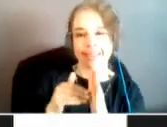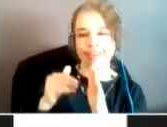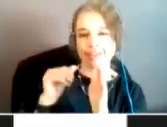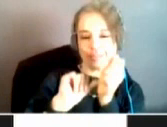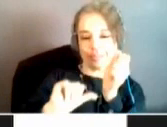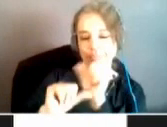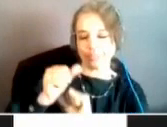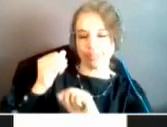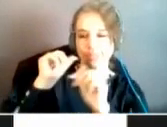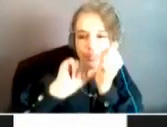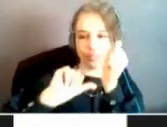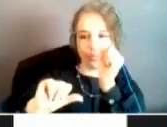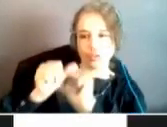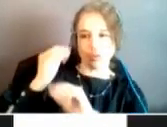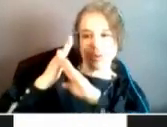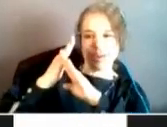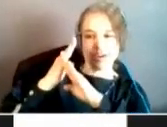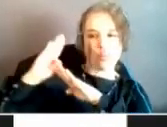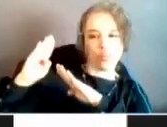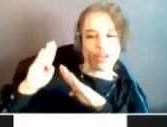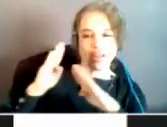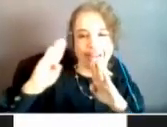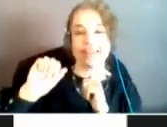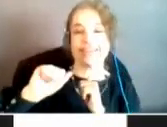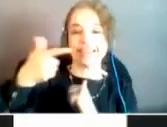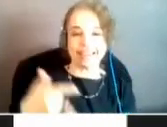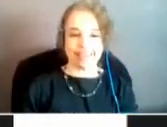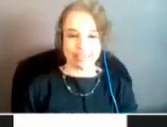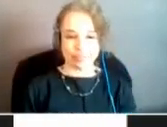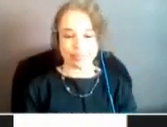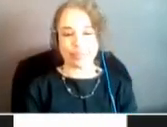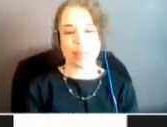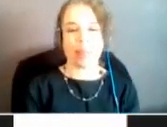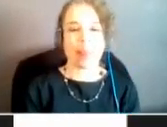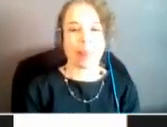suicidal behavior. Next slide.